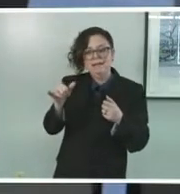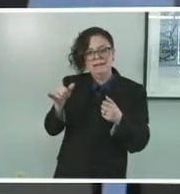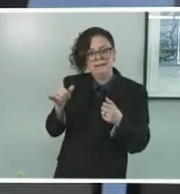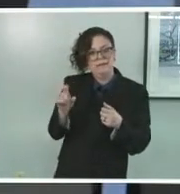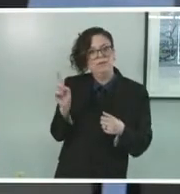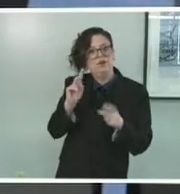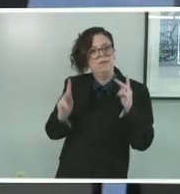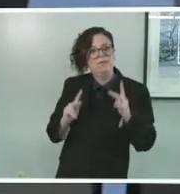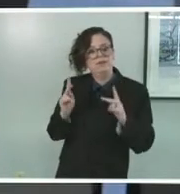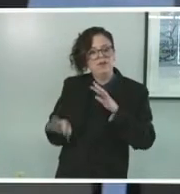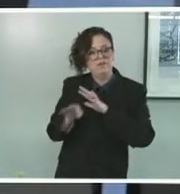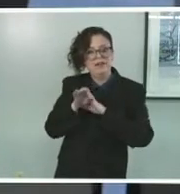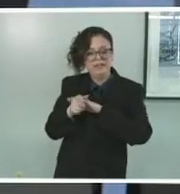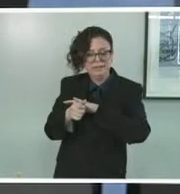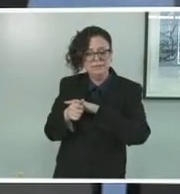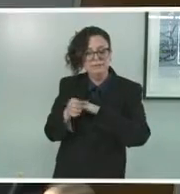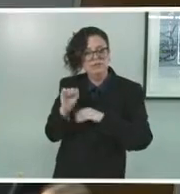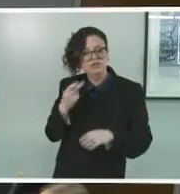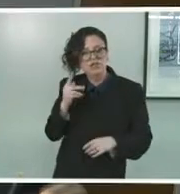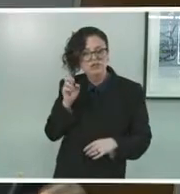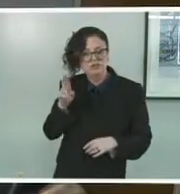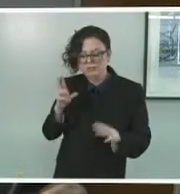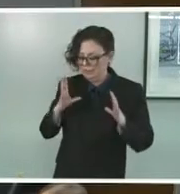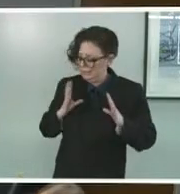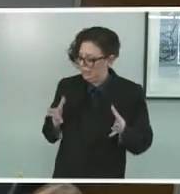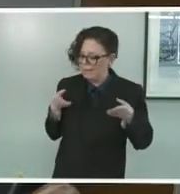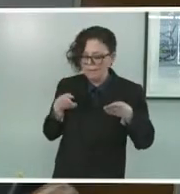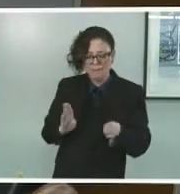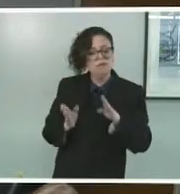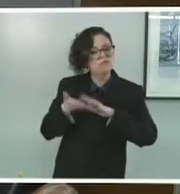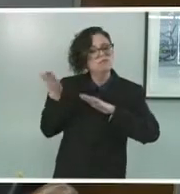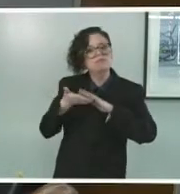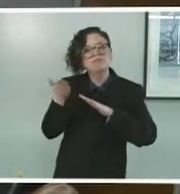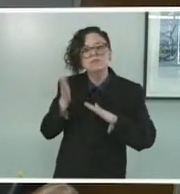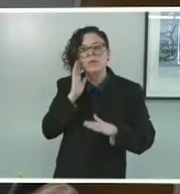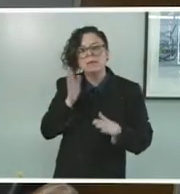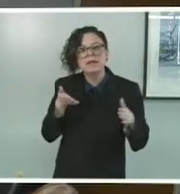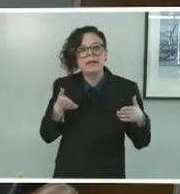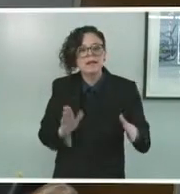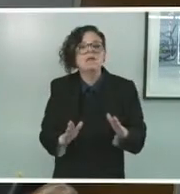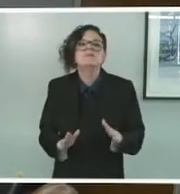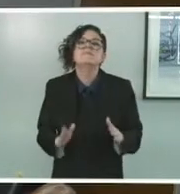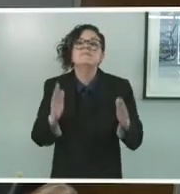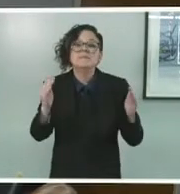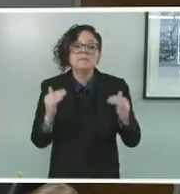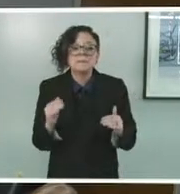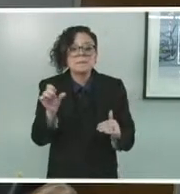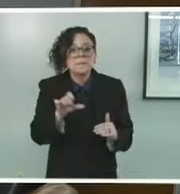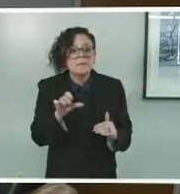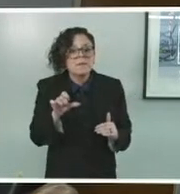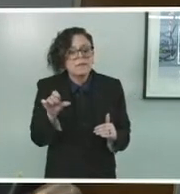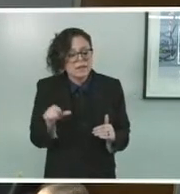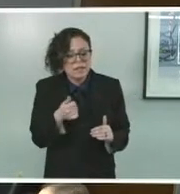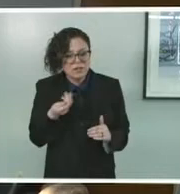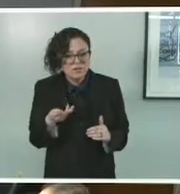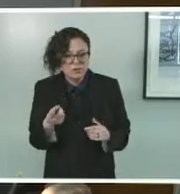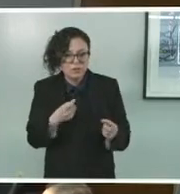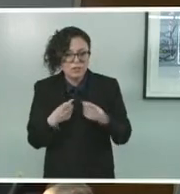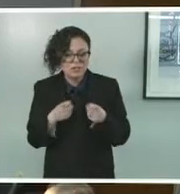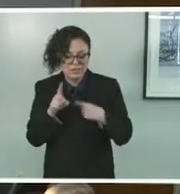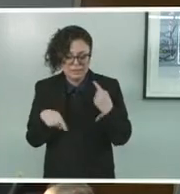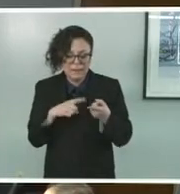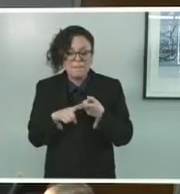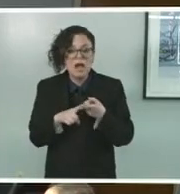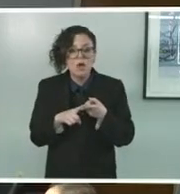shelter. So it's definitely allowed. And I'll take this opportunity to ask another couple of questions we've gotten related to